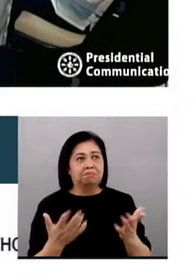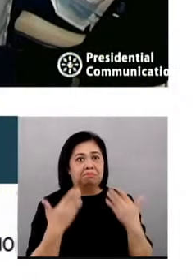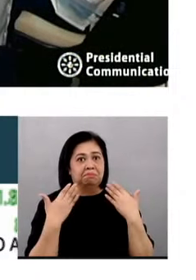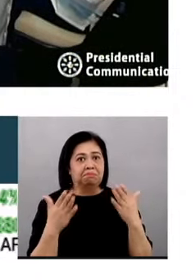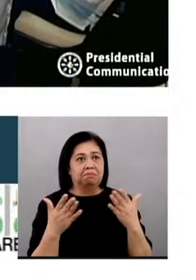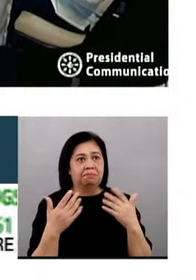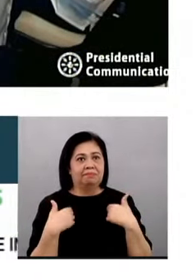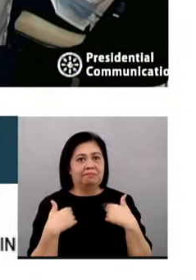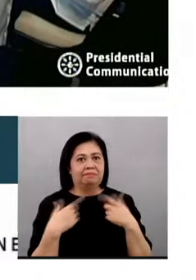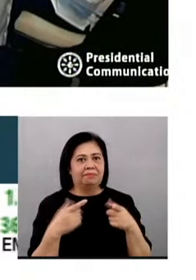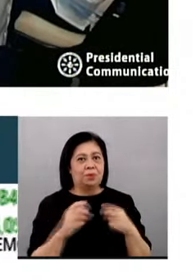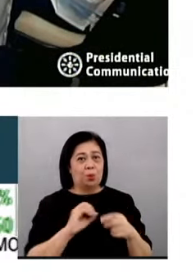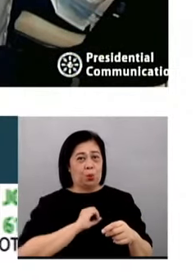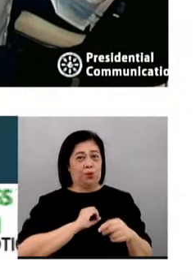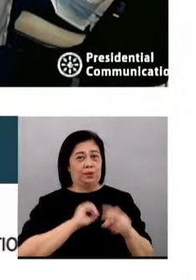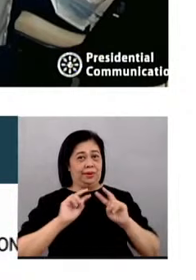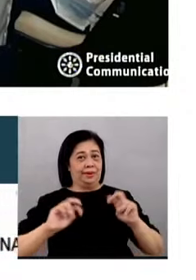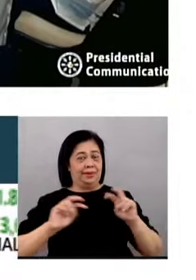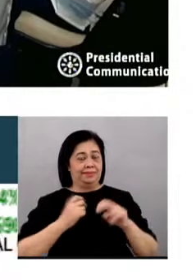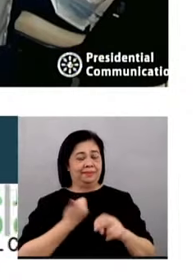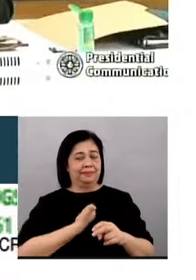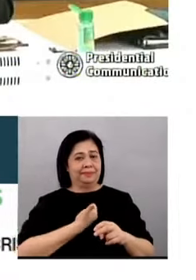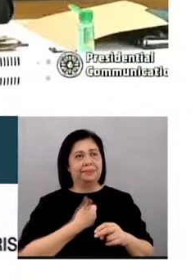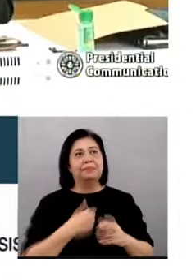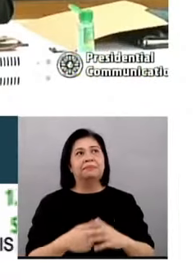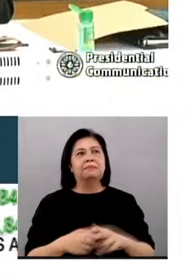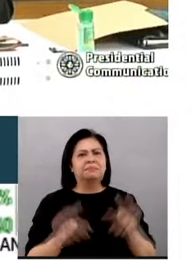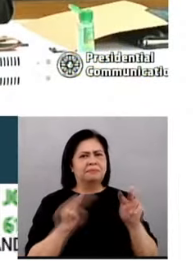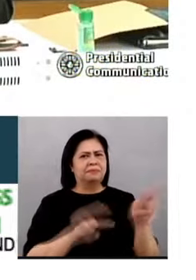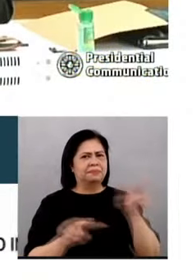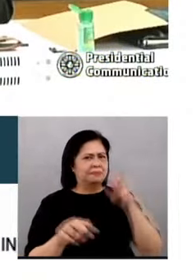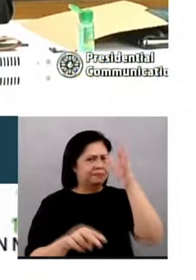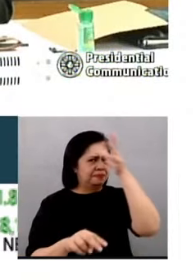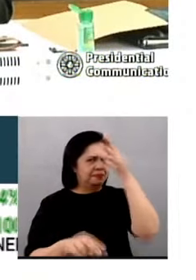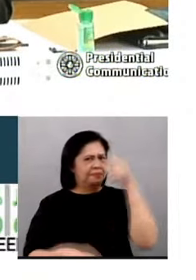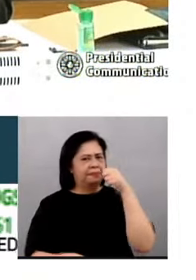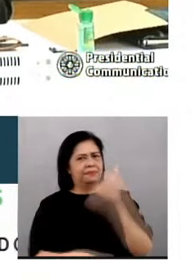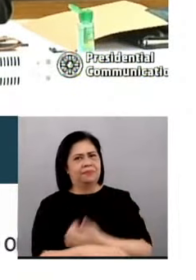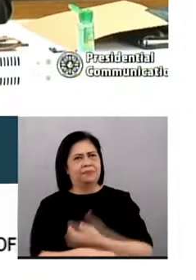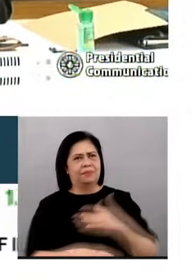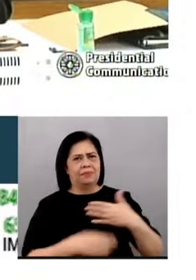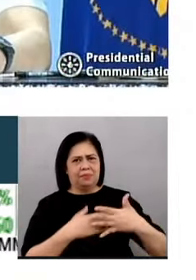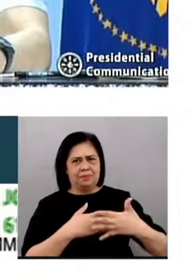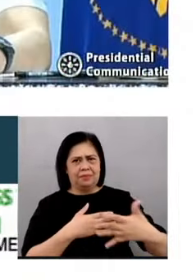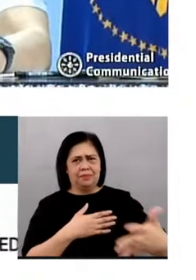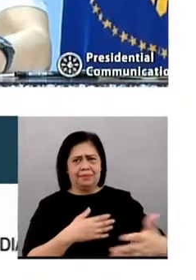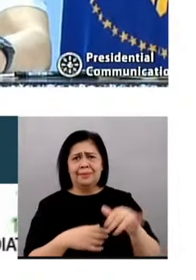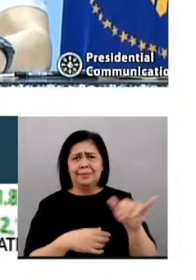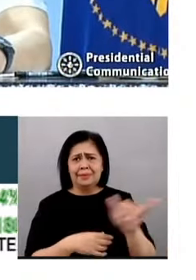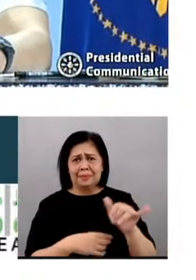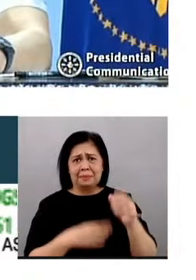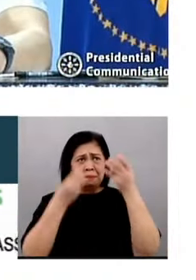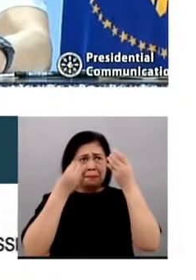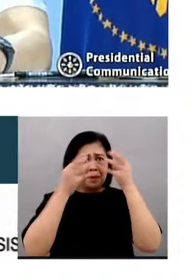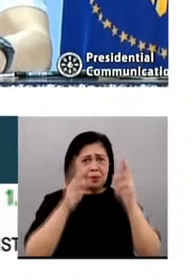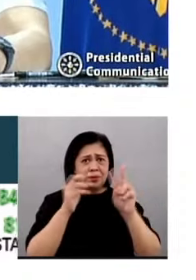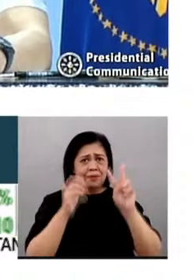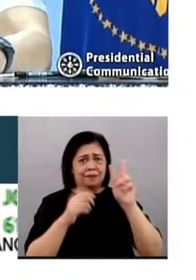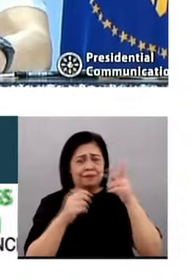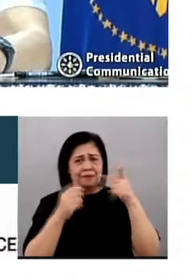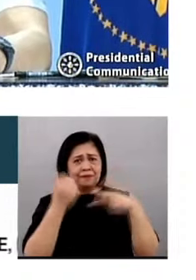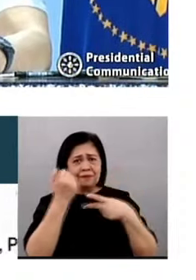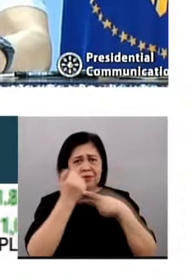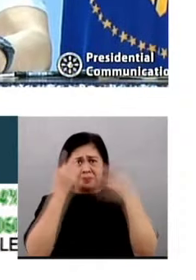other than my own analysis, but having seen the father-daughter through the years, also as mayor and vice mayor,